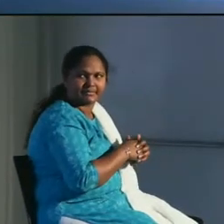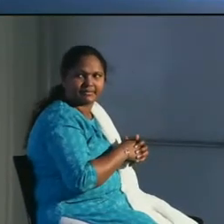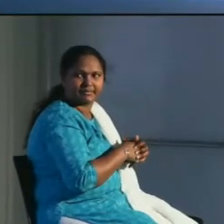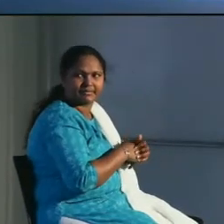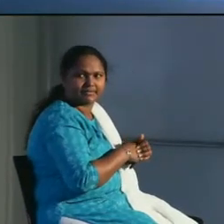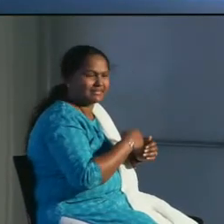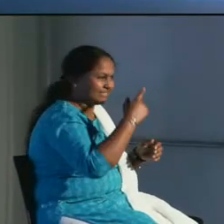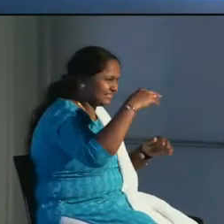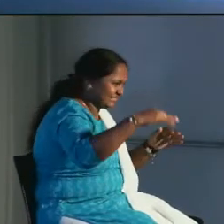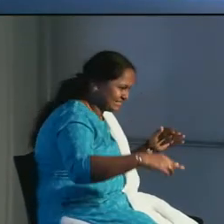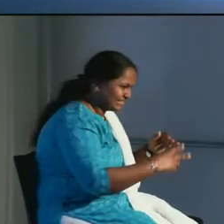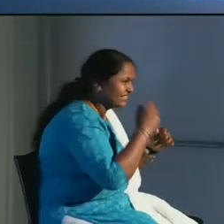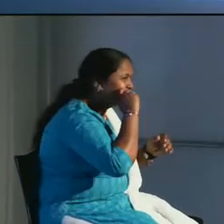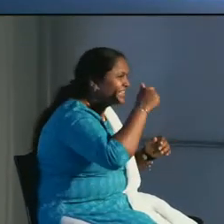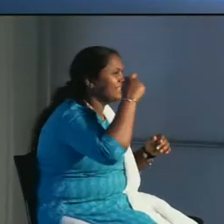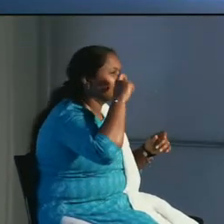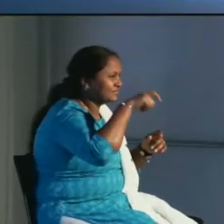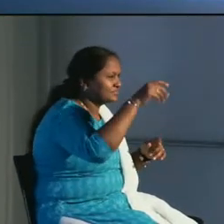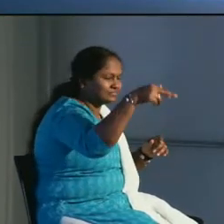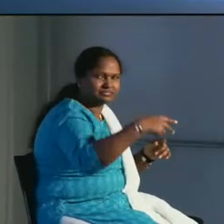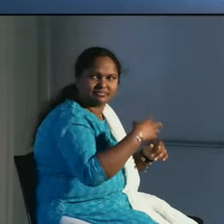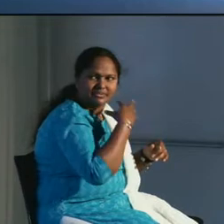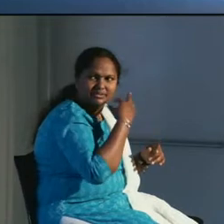the underpass, and he said, "Lalsan,